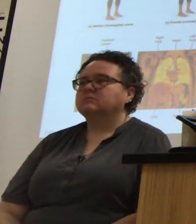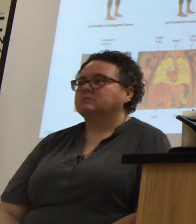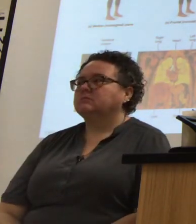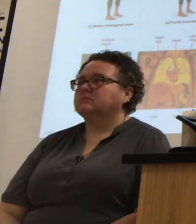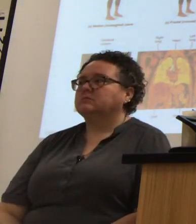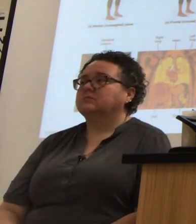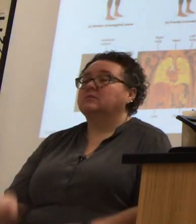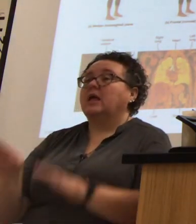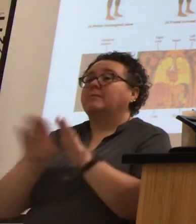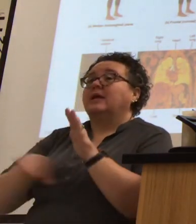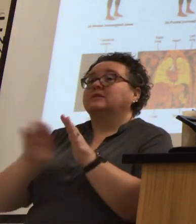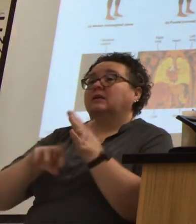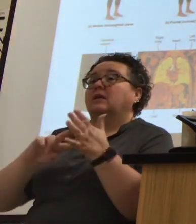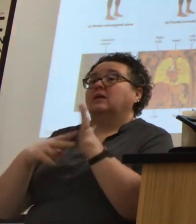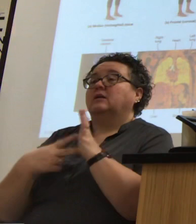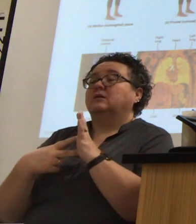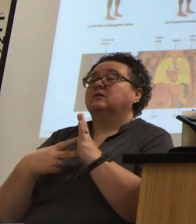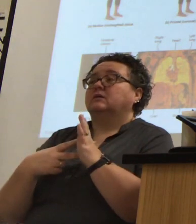You basically make,